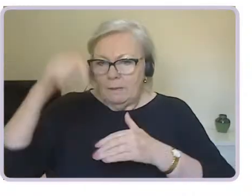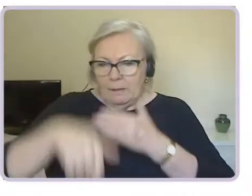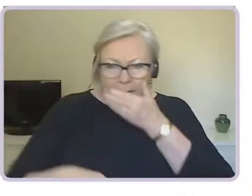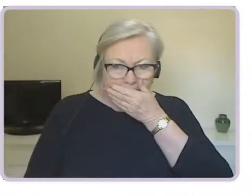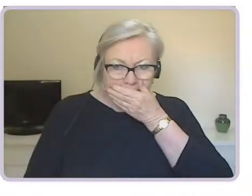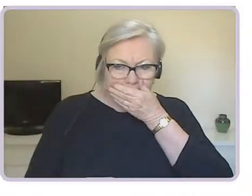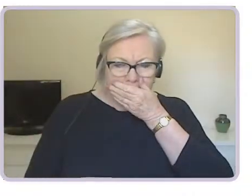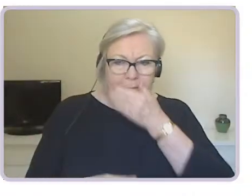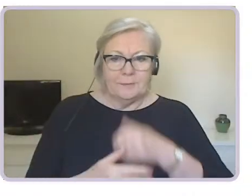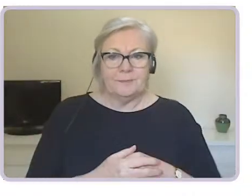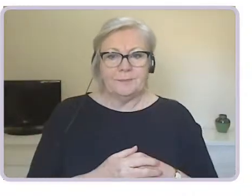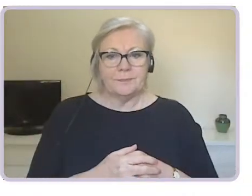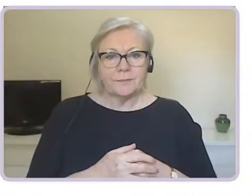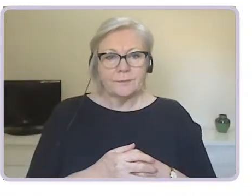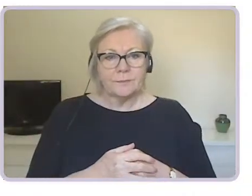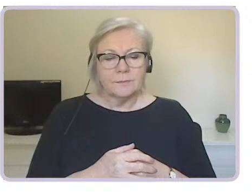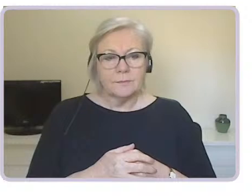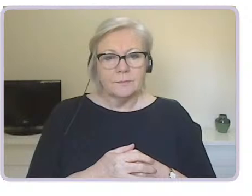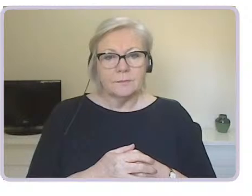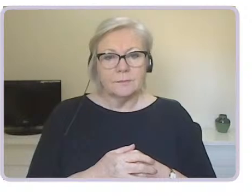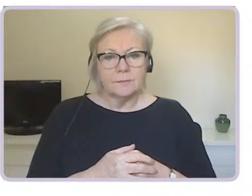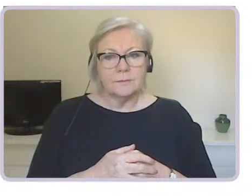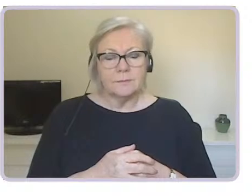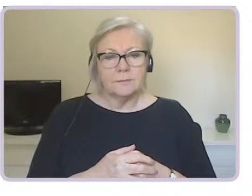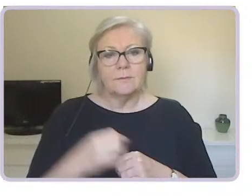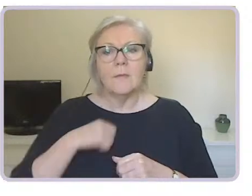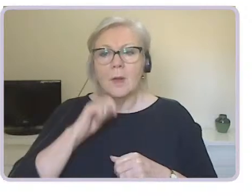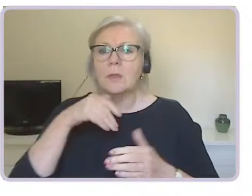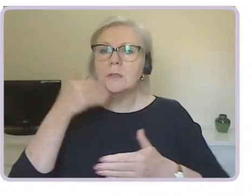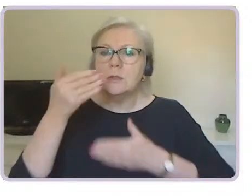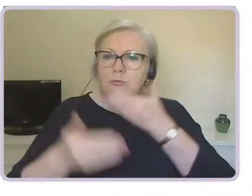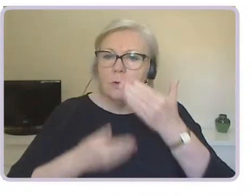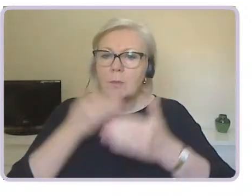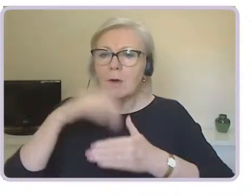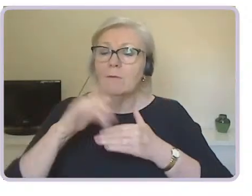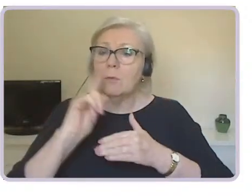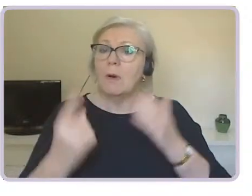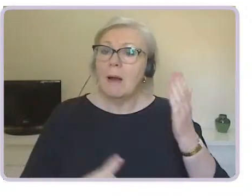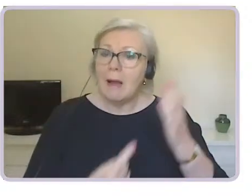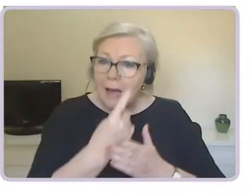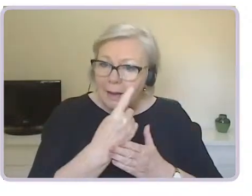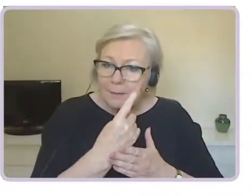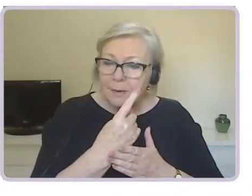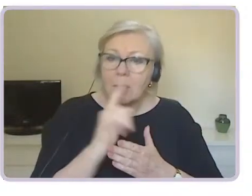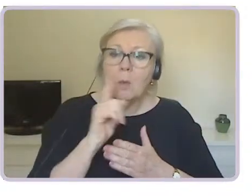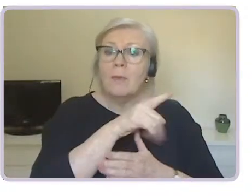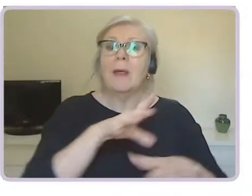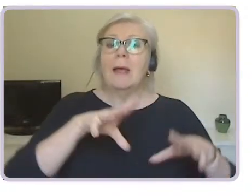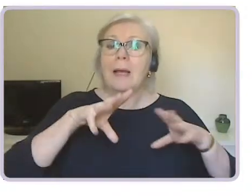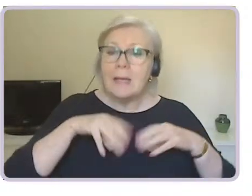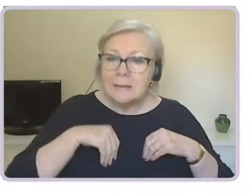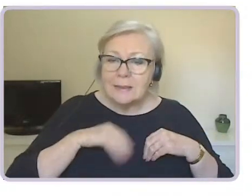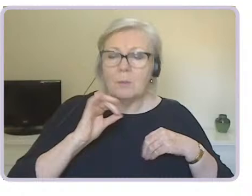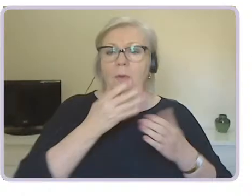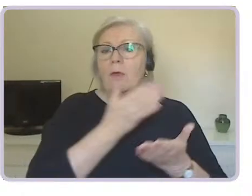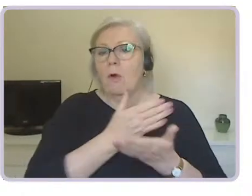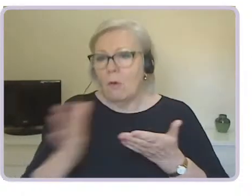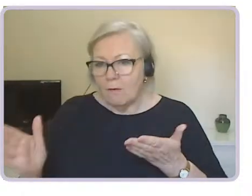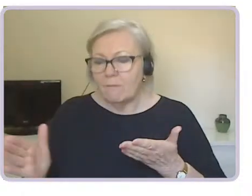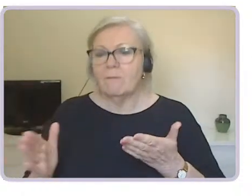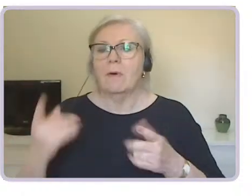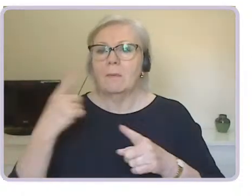as we go on is describe what happened and what didn't get taken up and the lessons learnt.